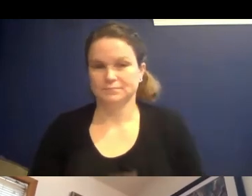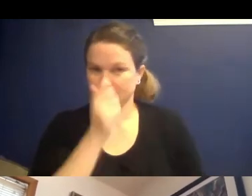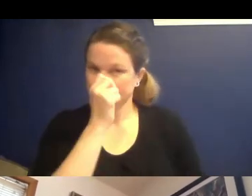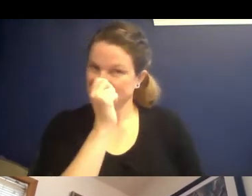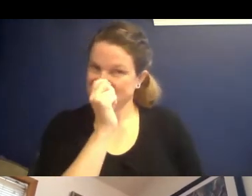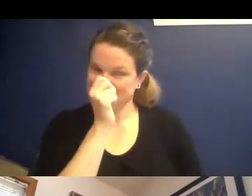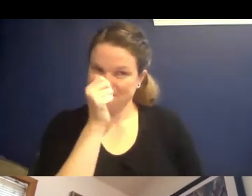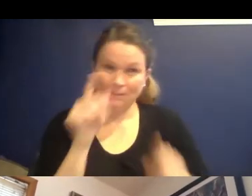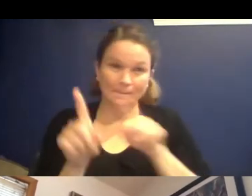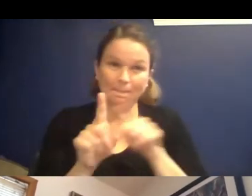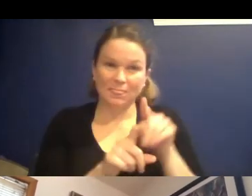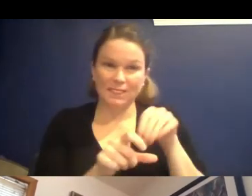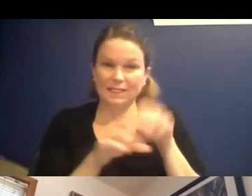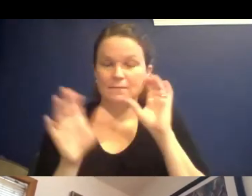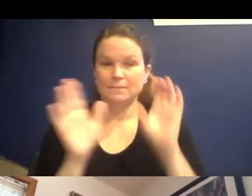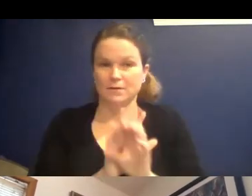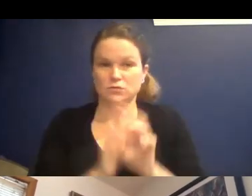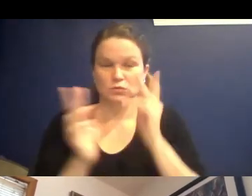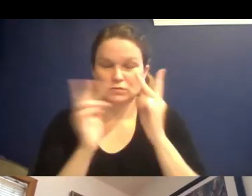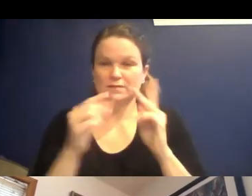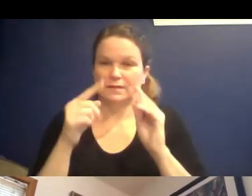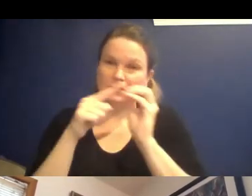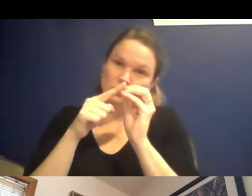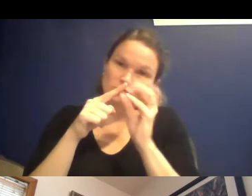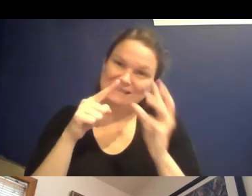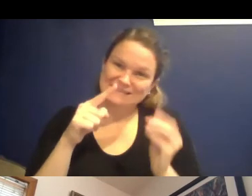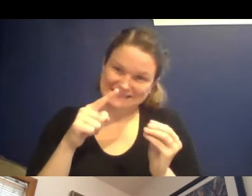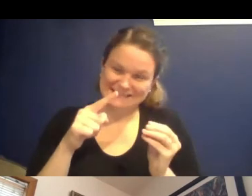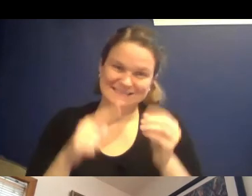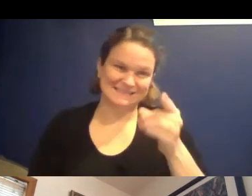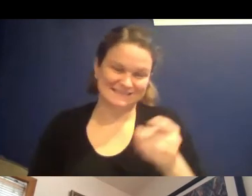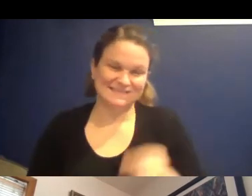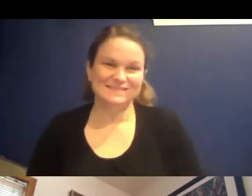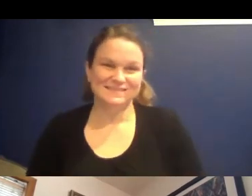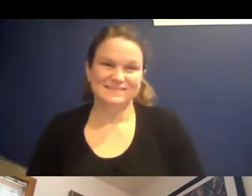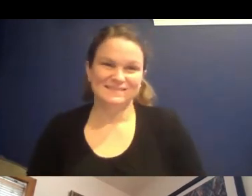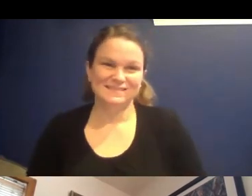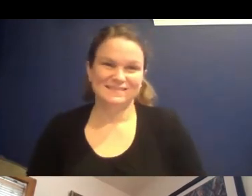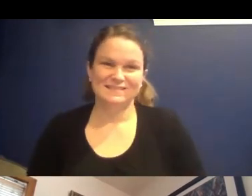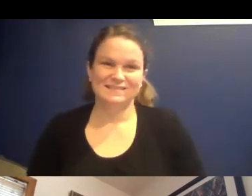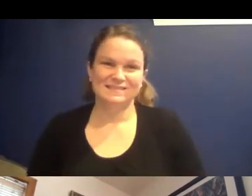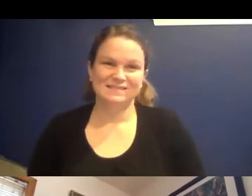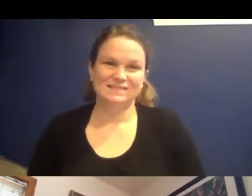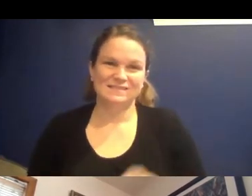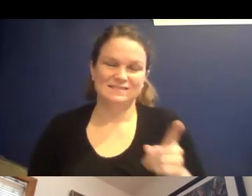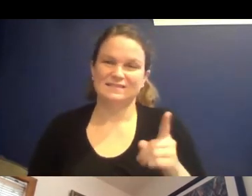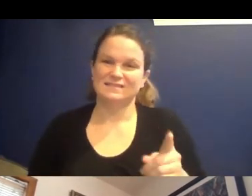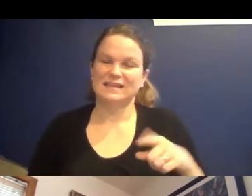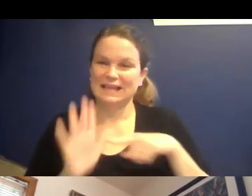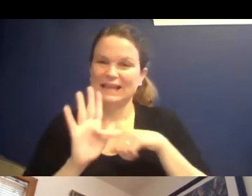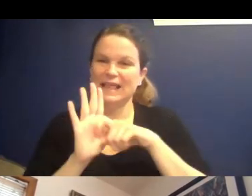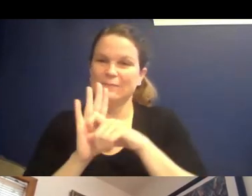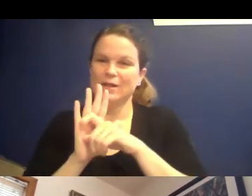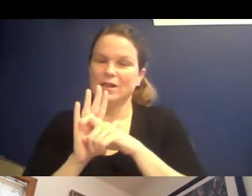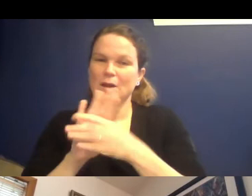on this picture is a chrysalis. So this is the caterpillar turned into a